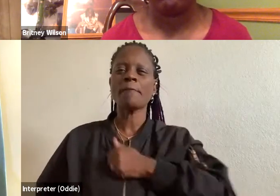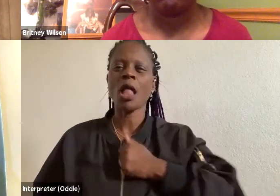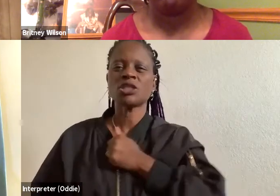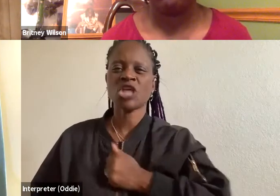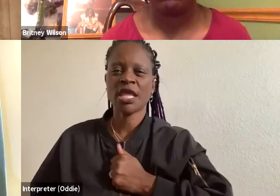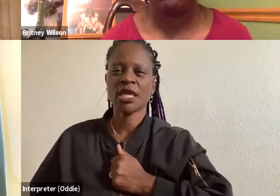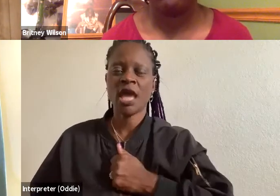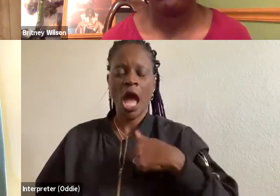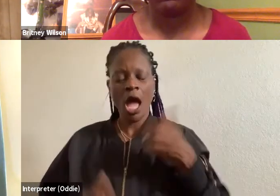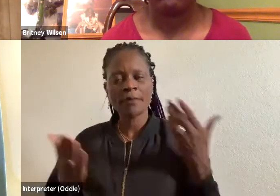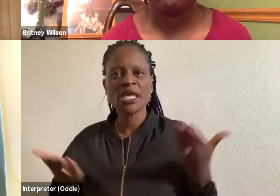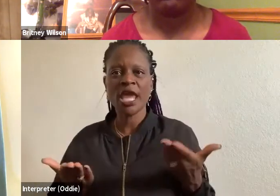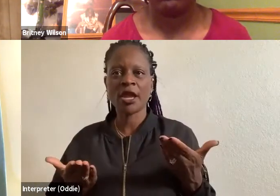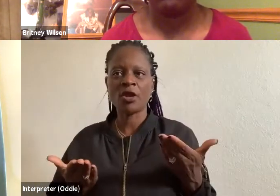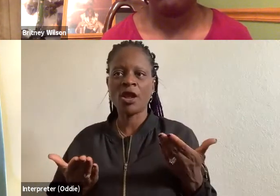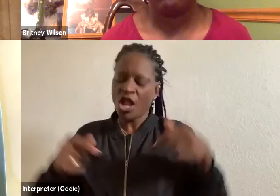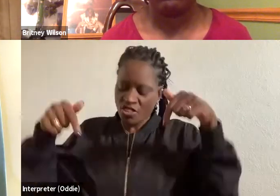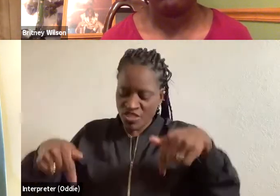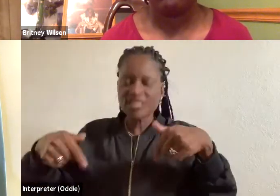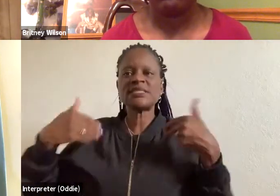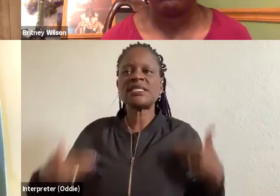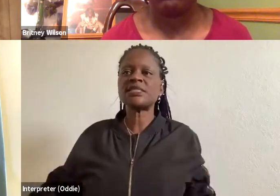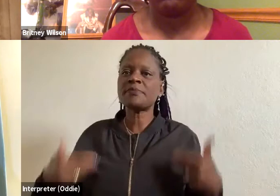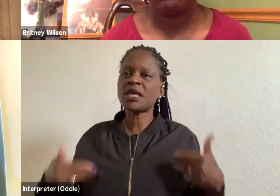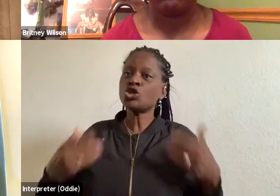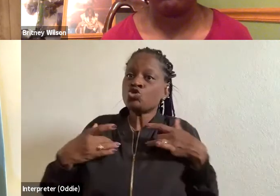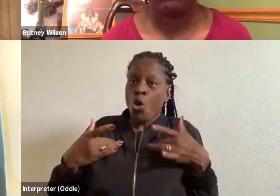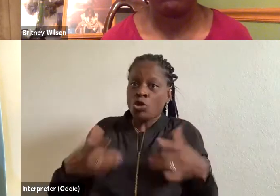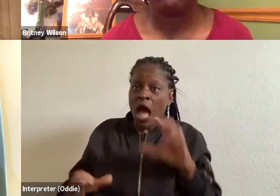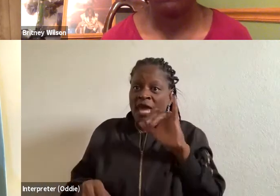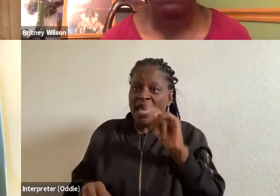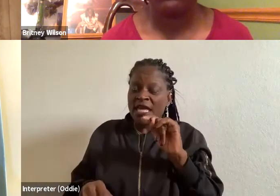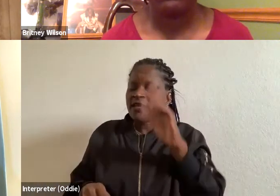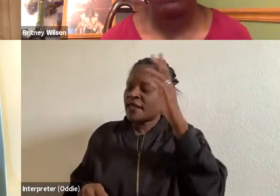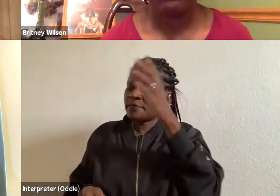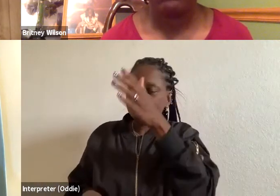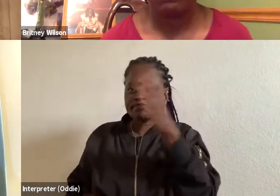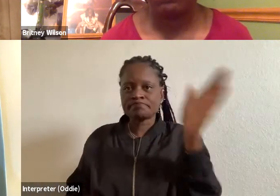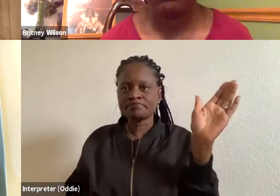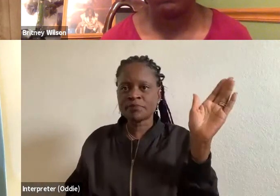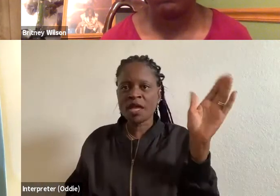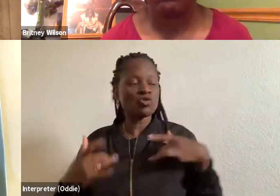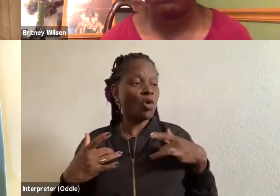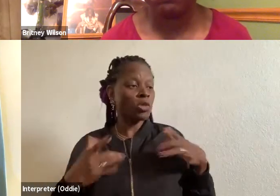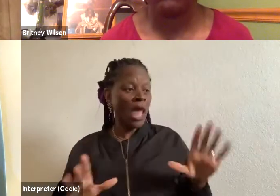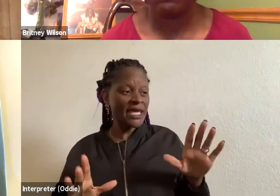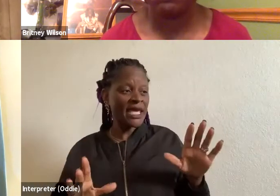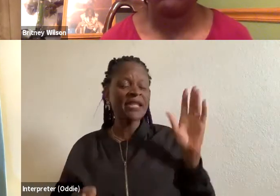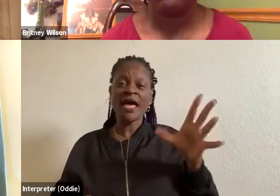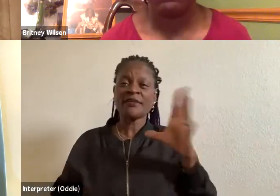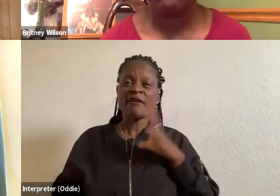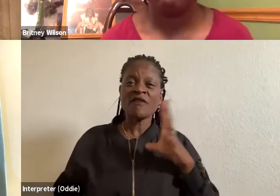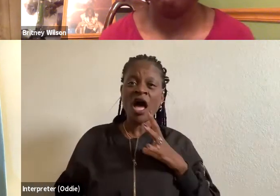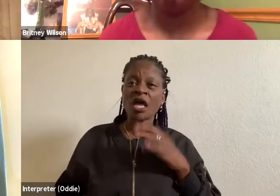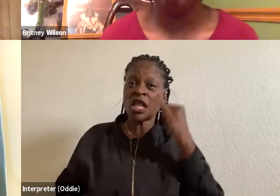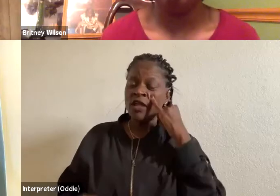it or not, this is what you're gonna get. Like, if you don't like it, turn the channel. If you do, stay. You know, we got a whole program